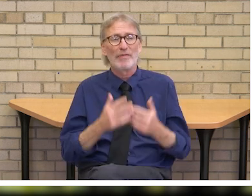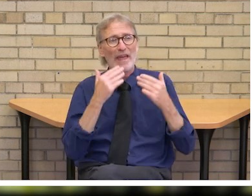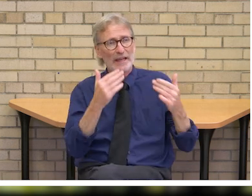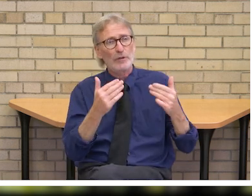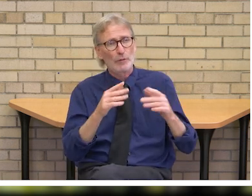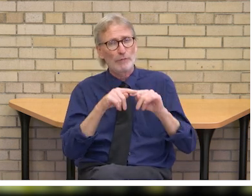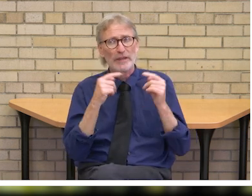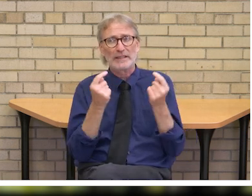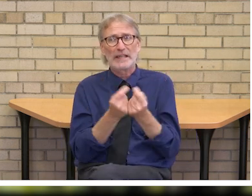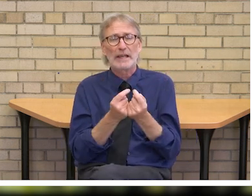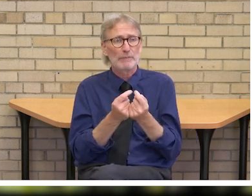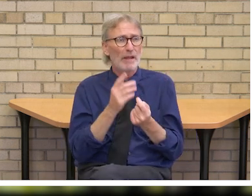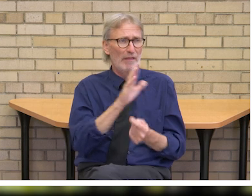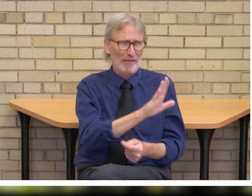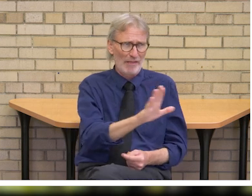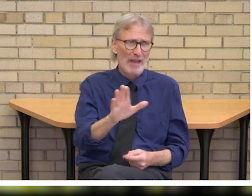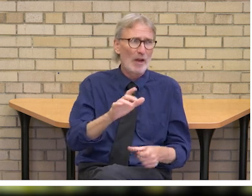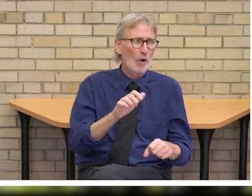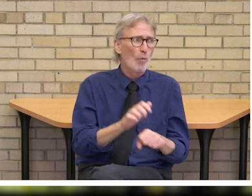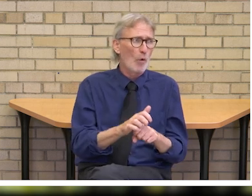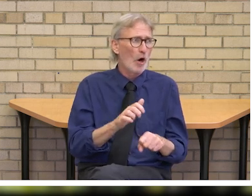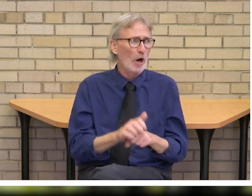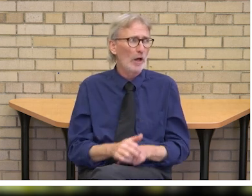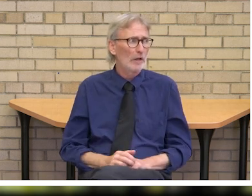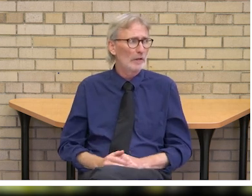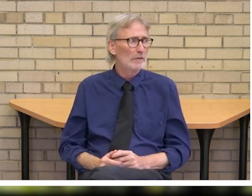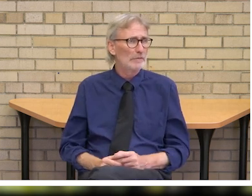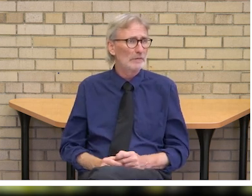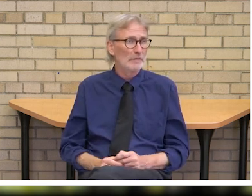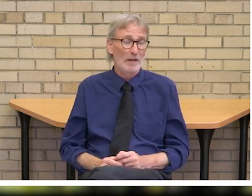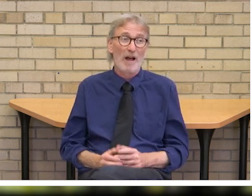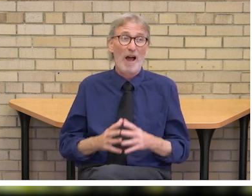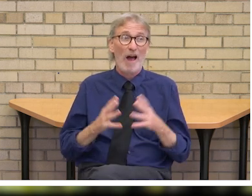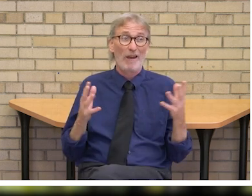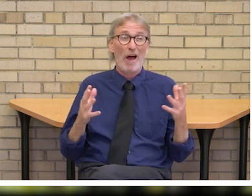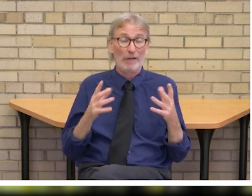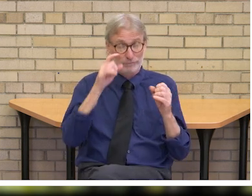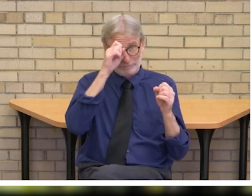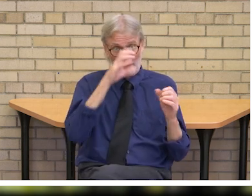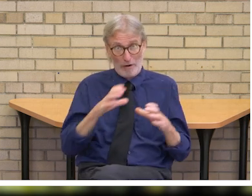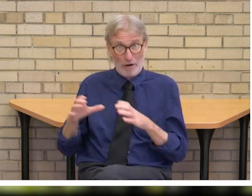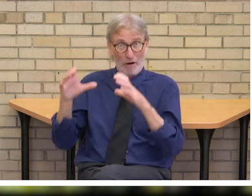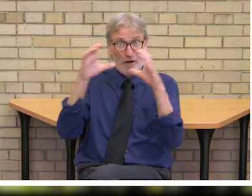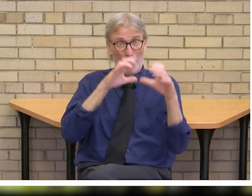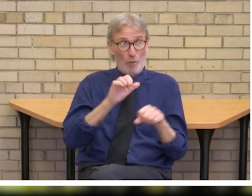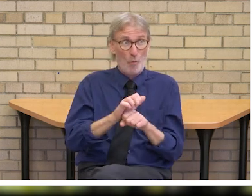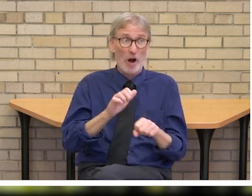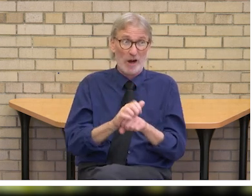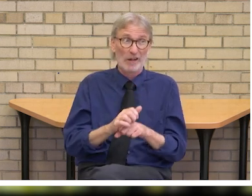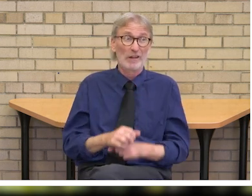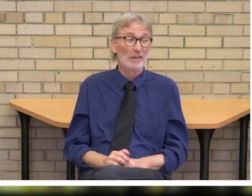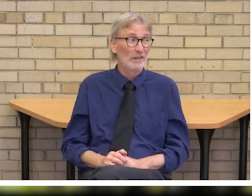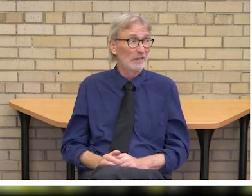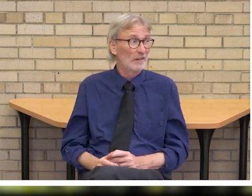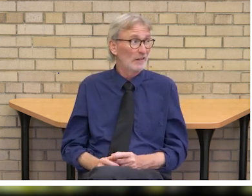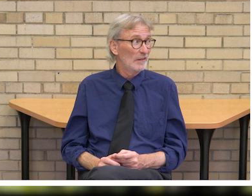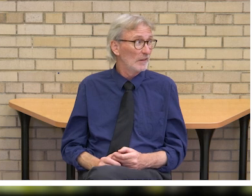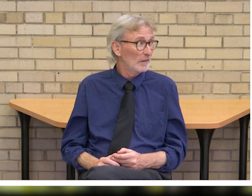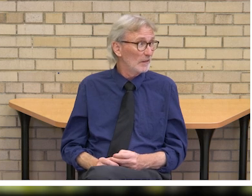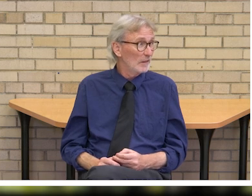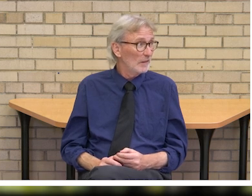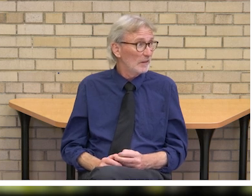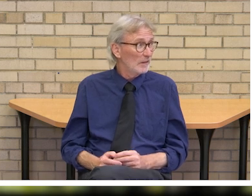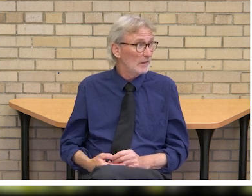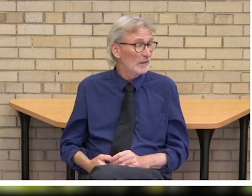for the effort that they put in. It's a lot of sleepless nights. And just like to point out that